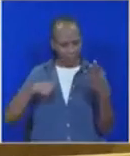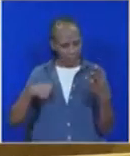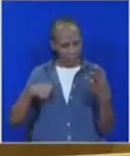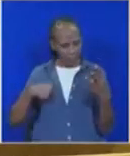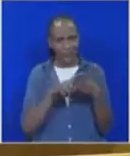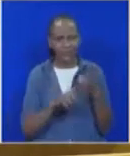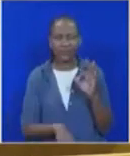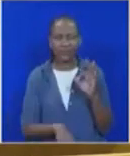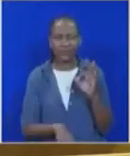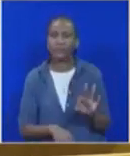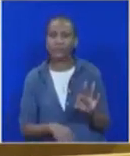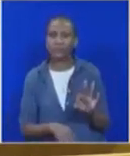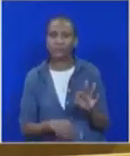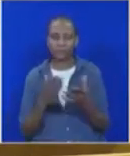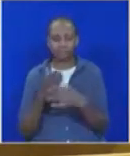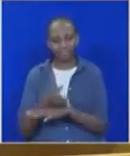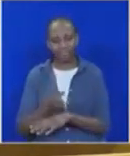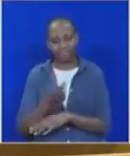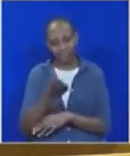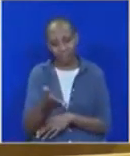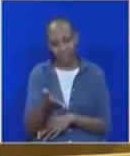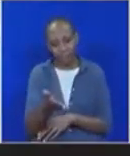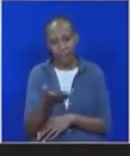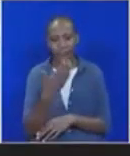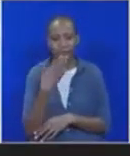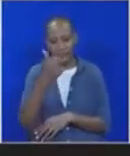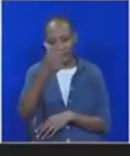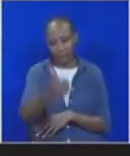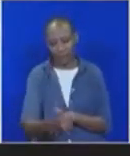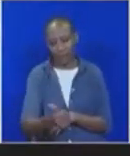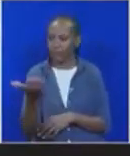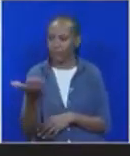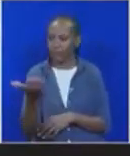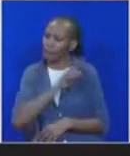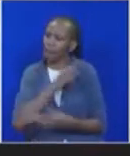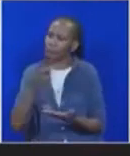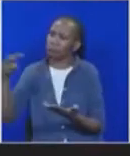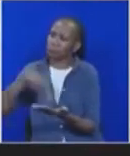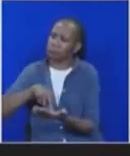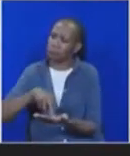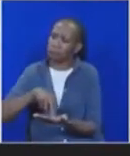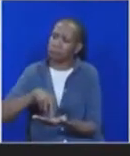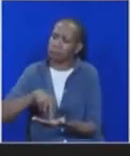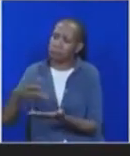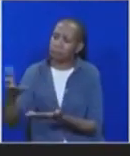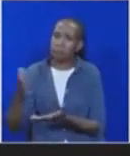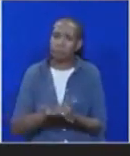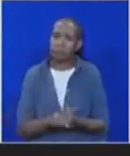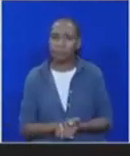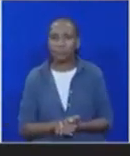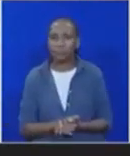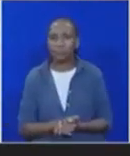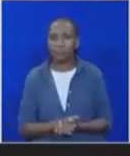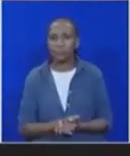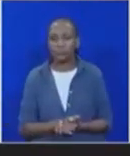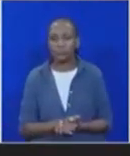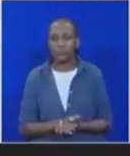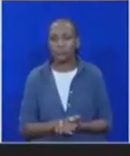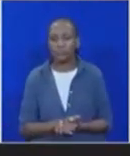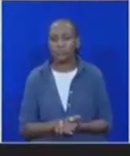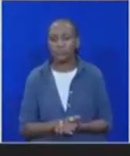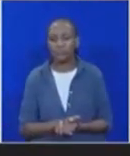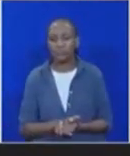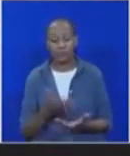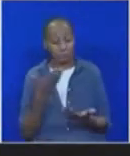existing... Honourable Deputy Minister Cronin, will you take your seat? Why are you rising, Honourable Deputy Minister? I wanted to